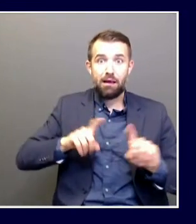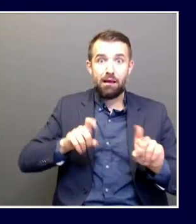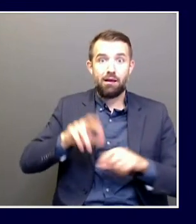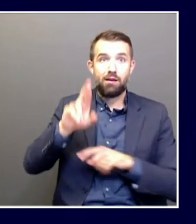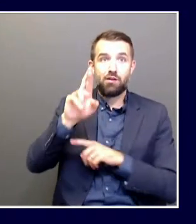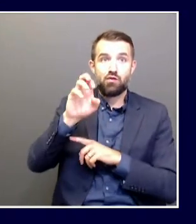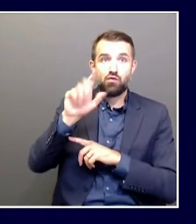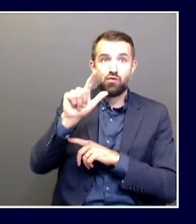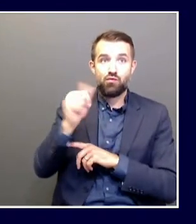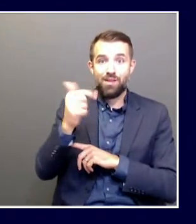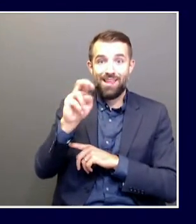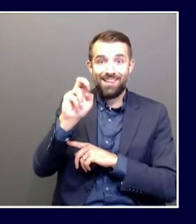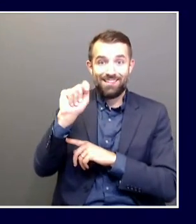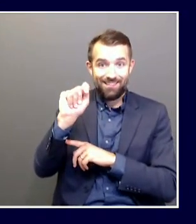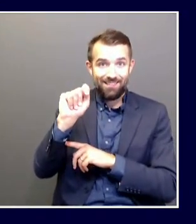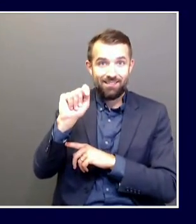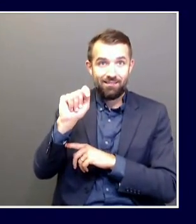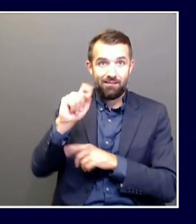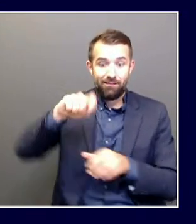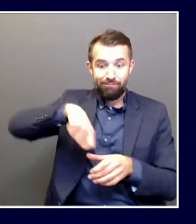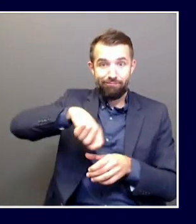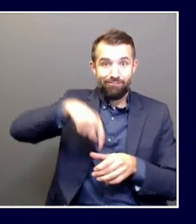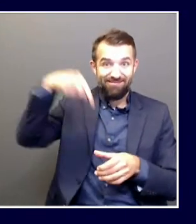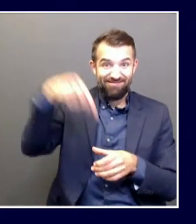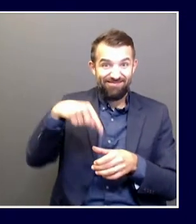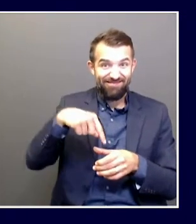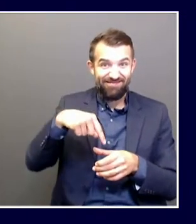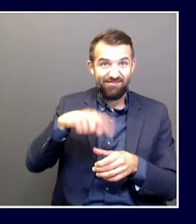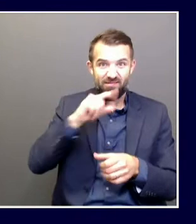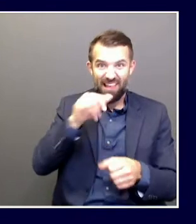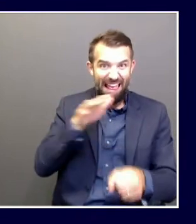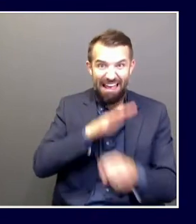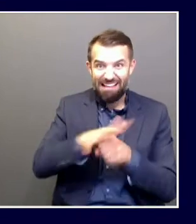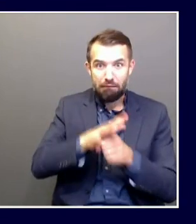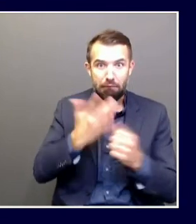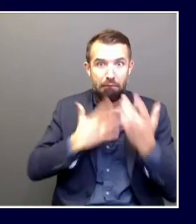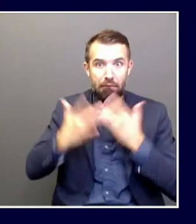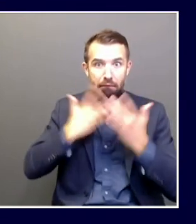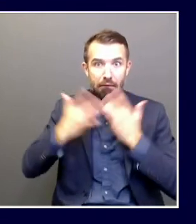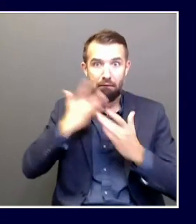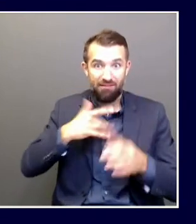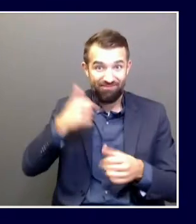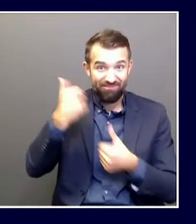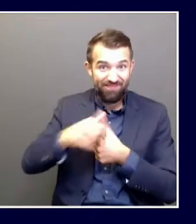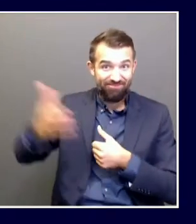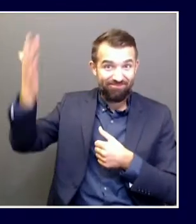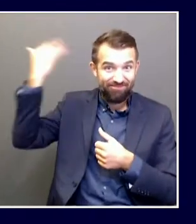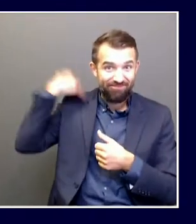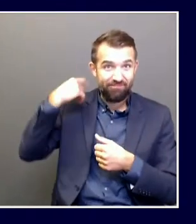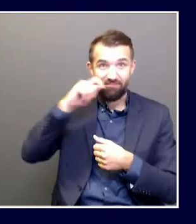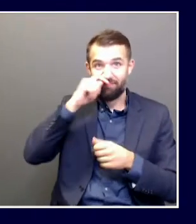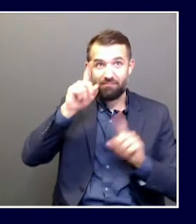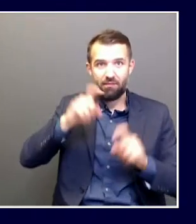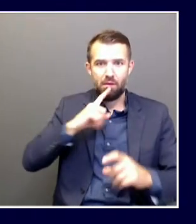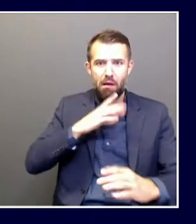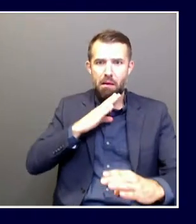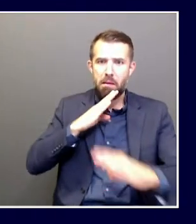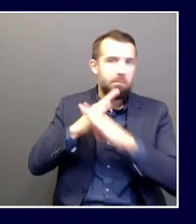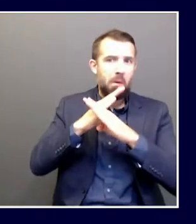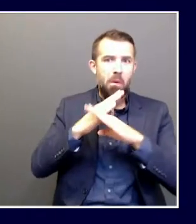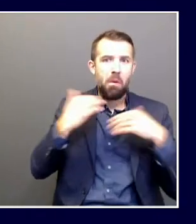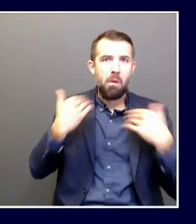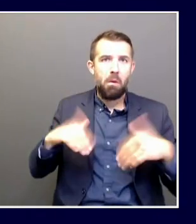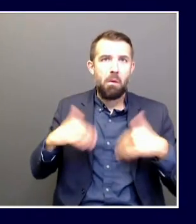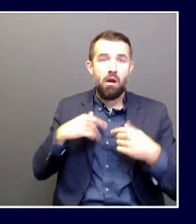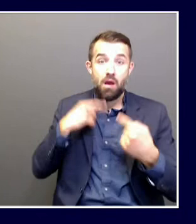we could not do sufficient testing of COVID-19 in the state of Maine. That was a barrier that we struggled with overcoming,